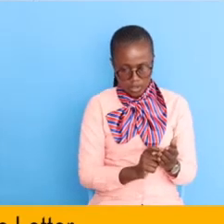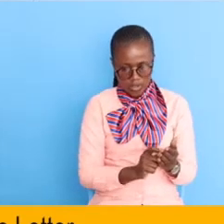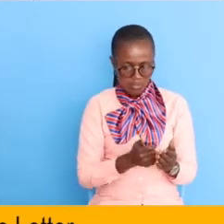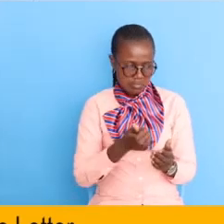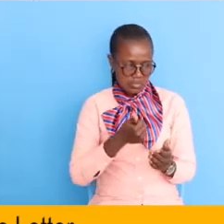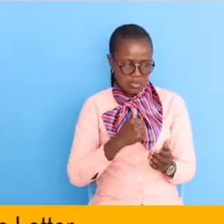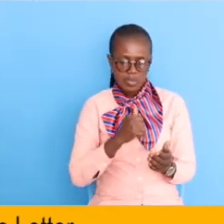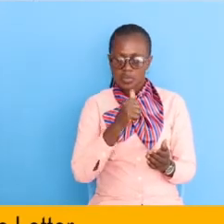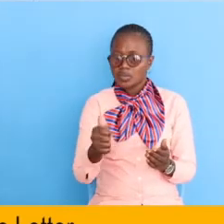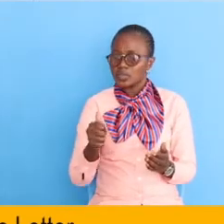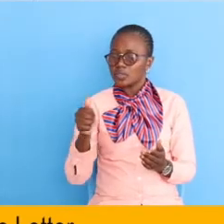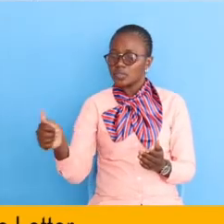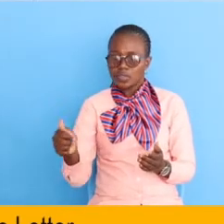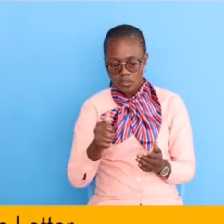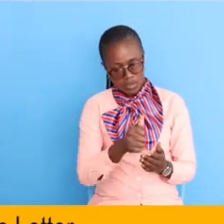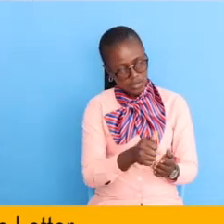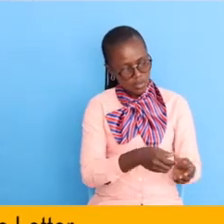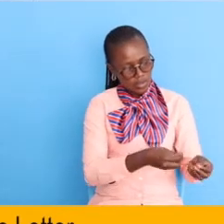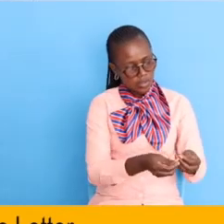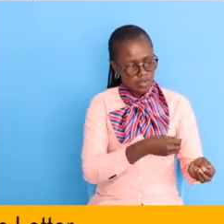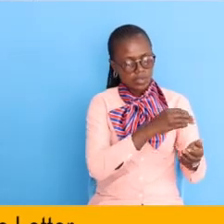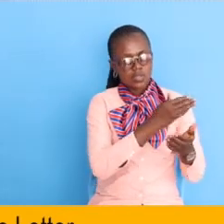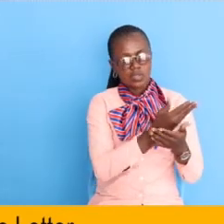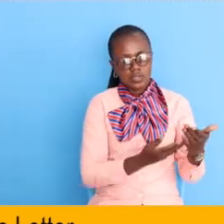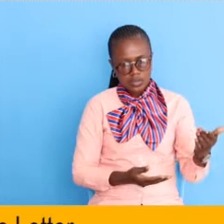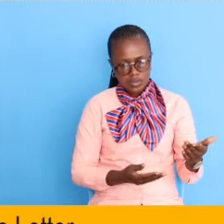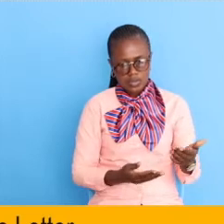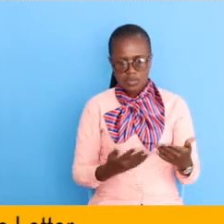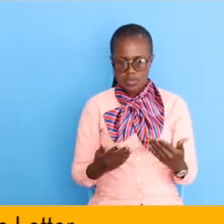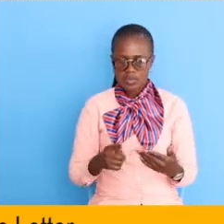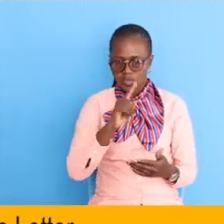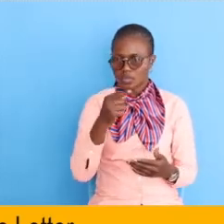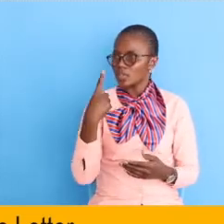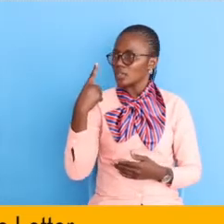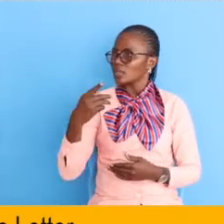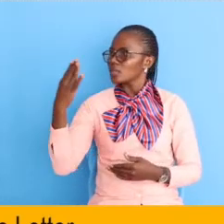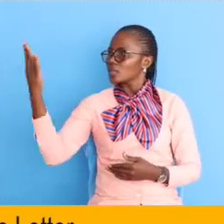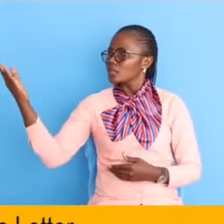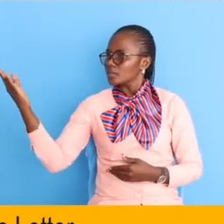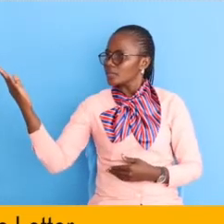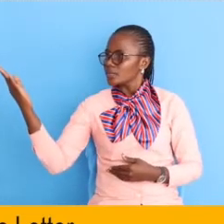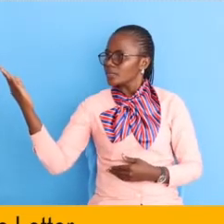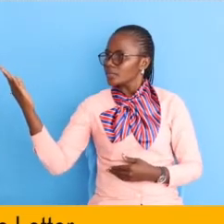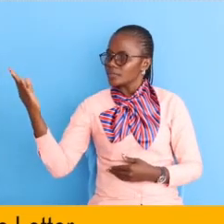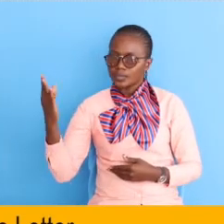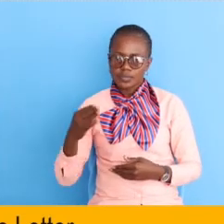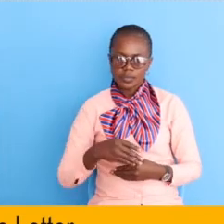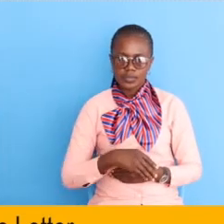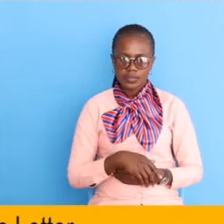own business letter. Okay, let's now look at this question.